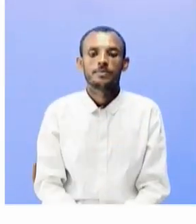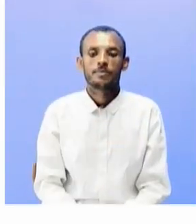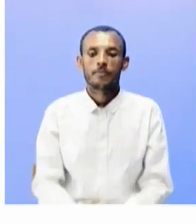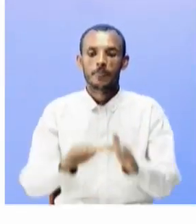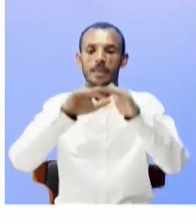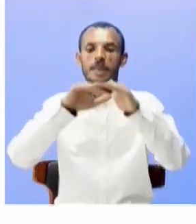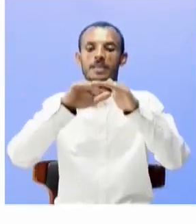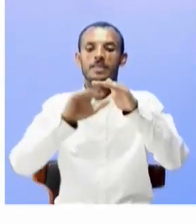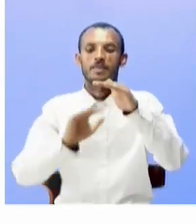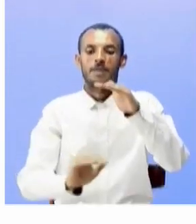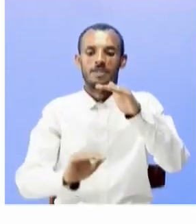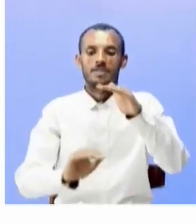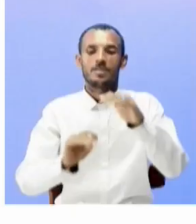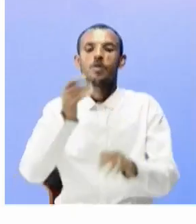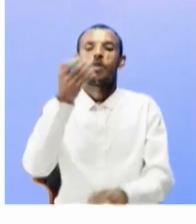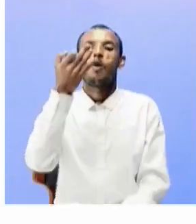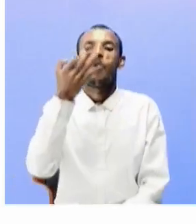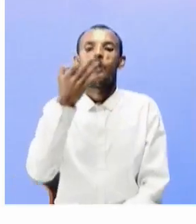Subtraction of